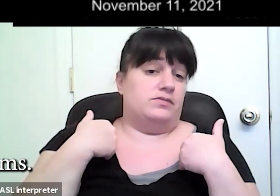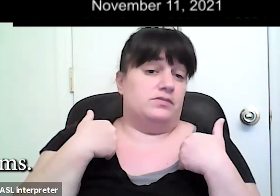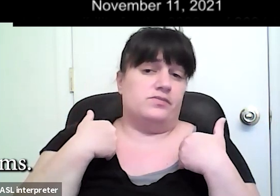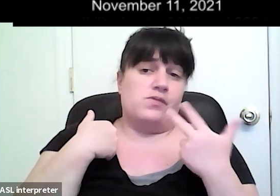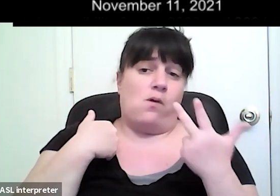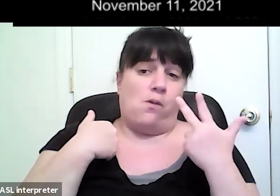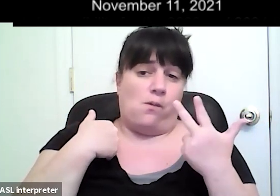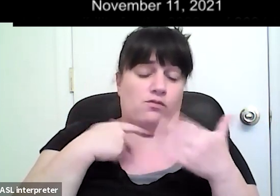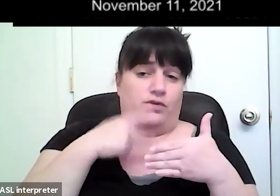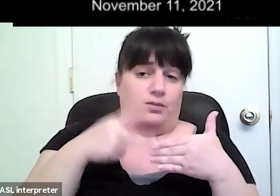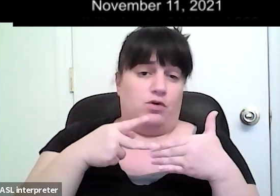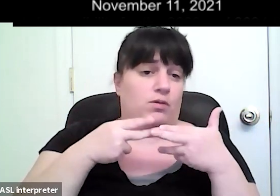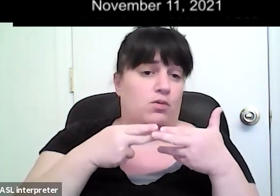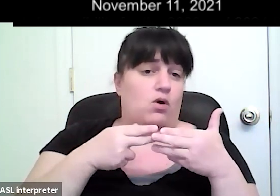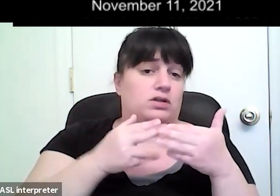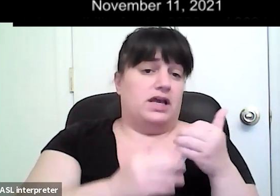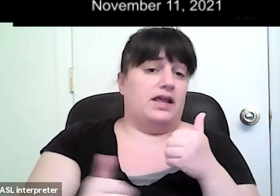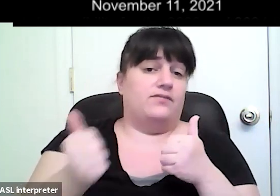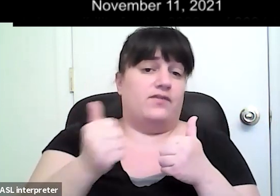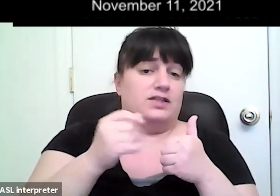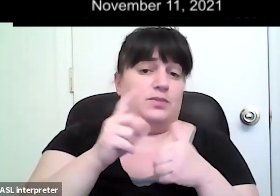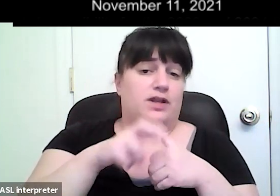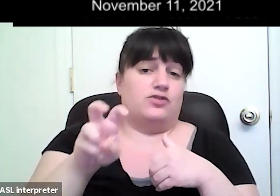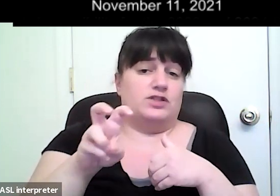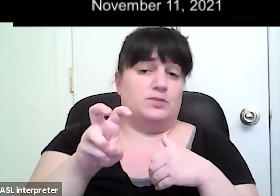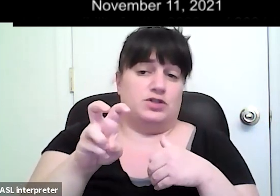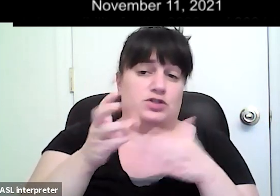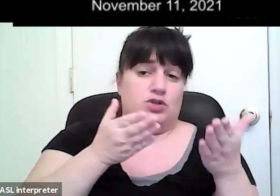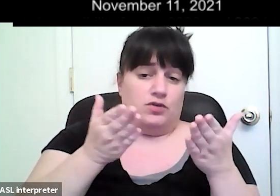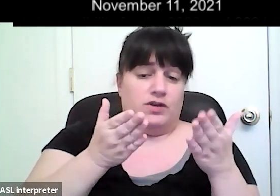three programs. We are called Advancement and Transition Services. So